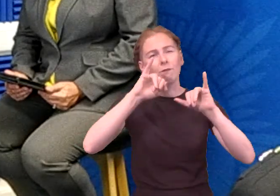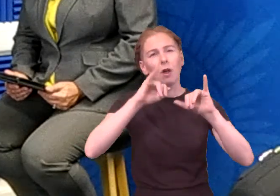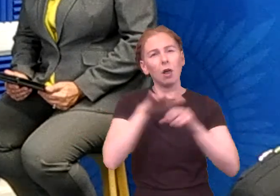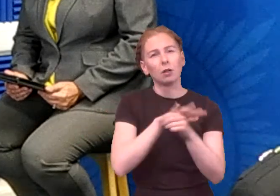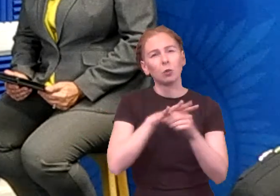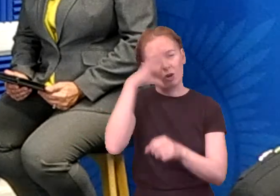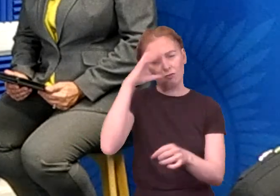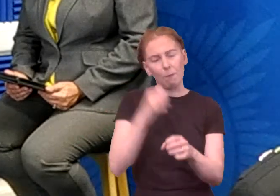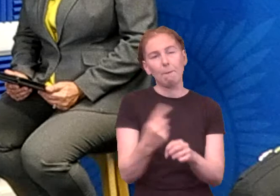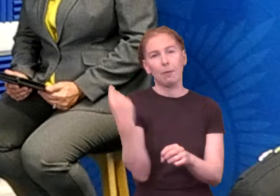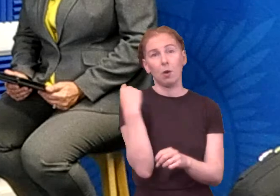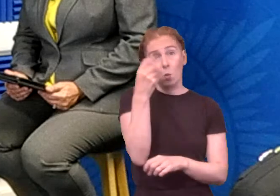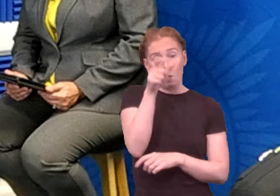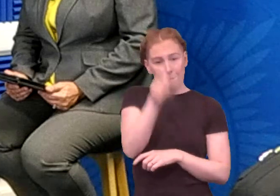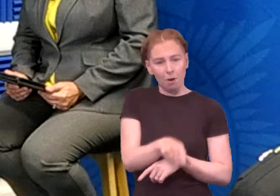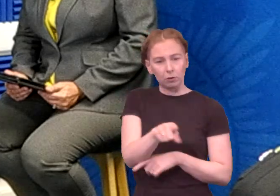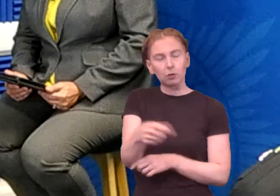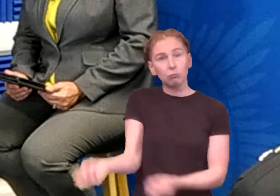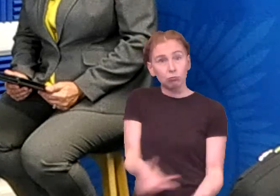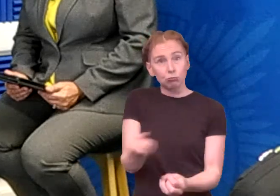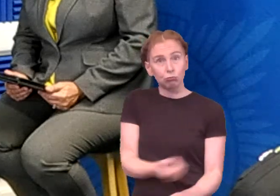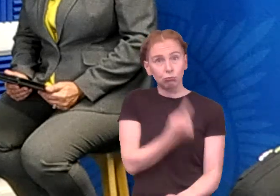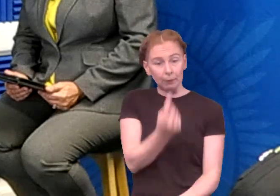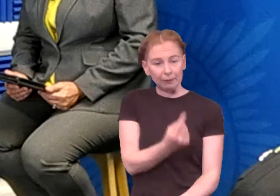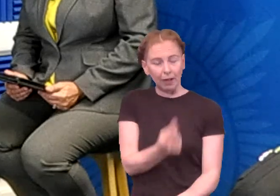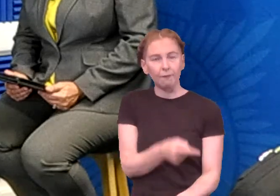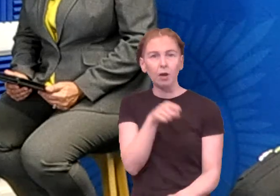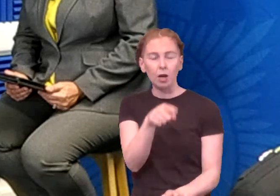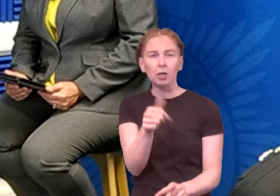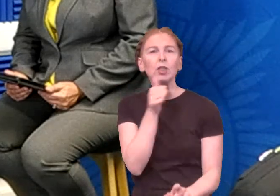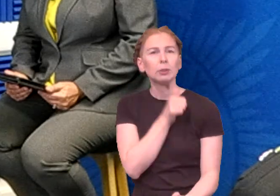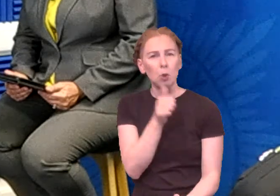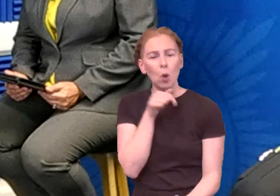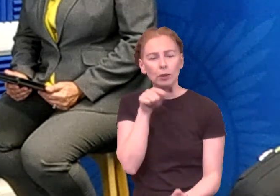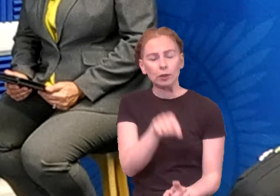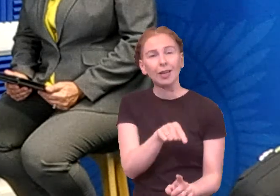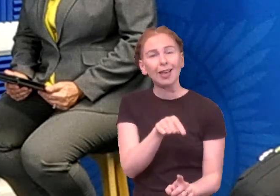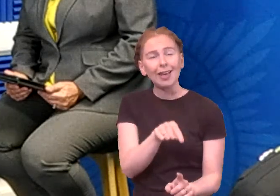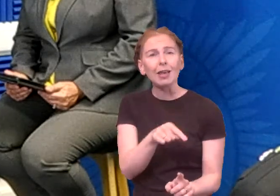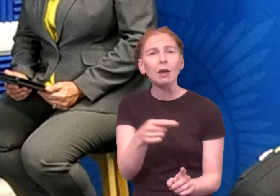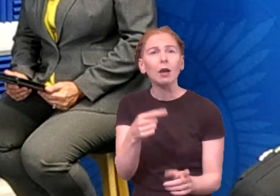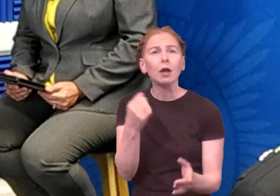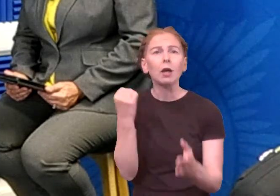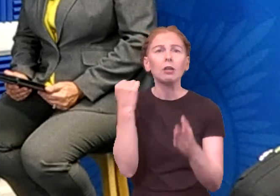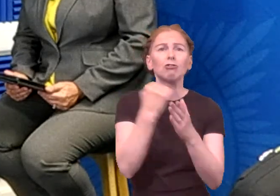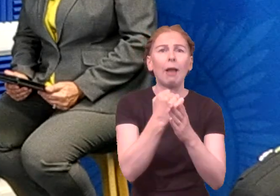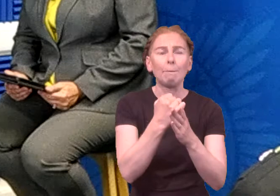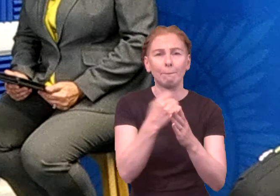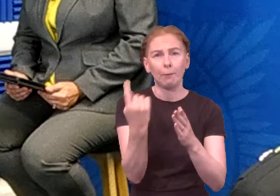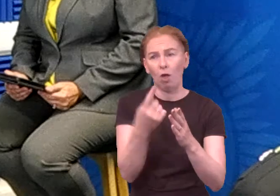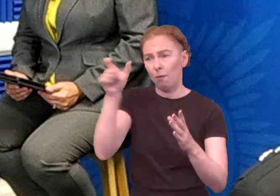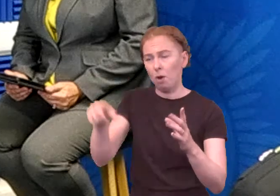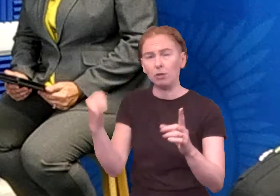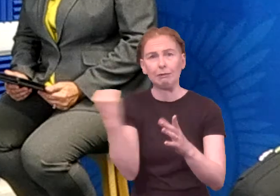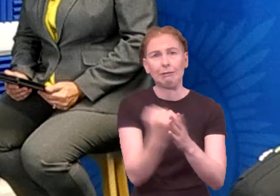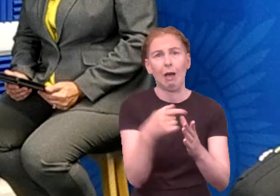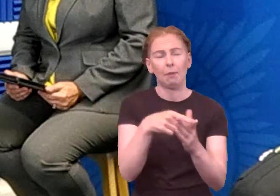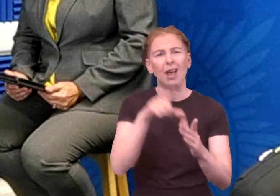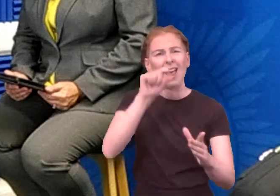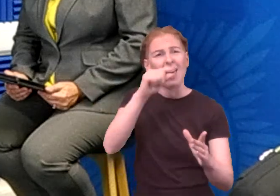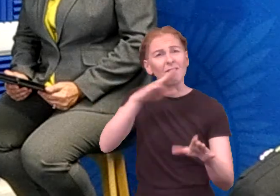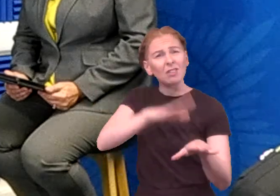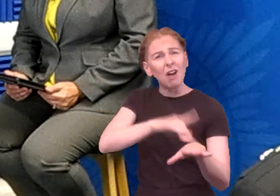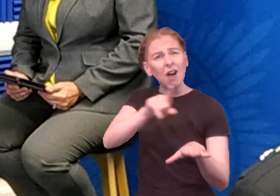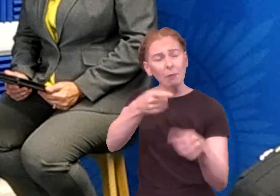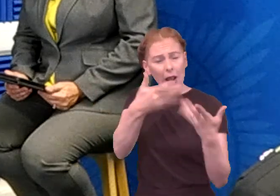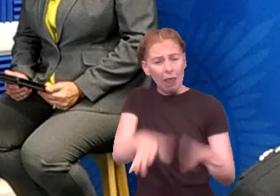drugs, and he was exploited, and he was stabbed 11 times, left for dead. And when you actually look at how he fell into that, there's